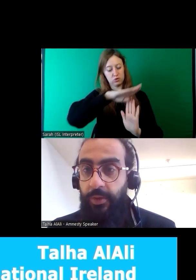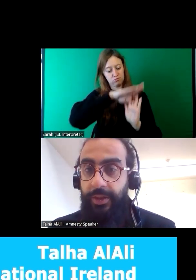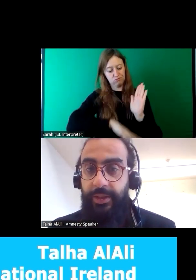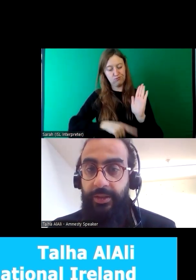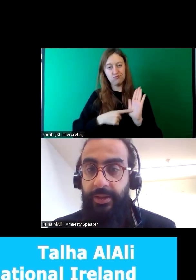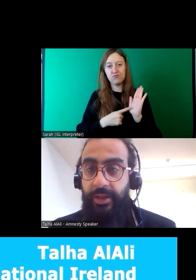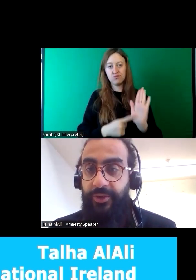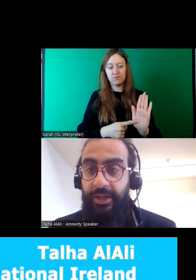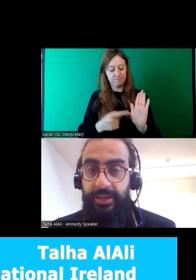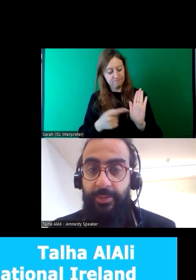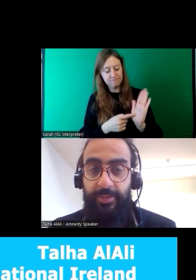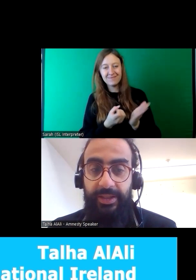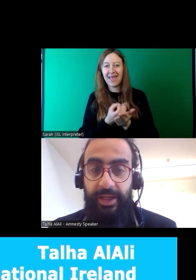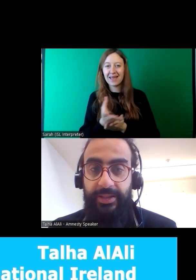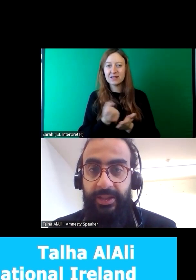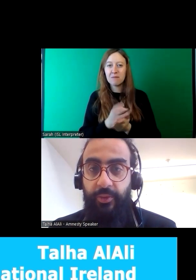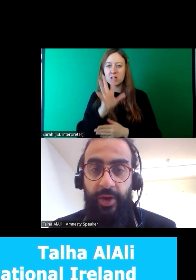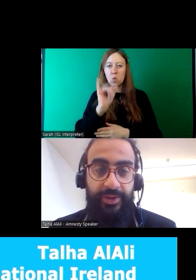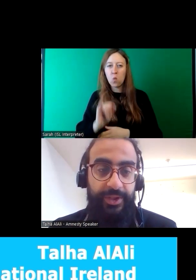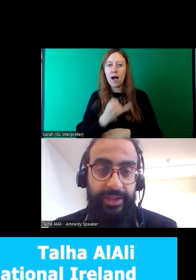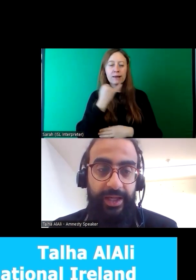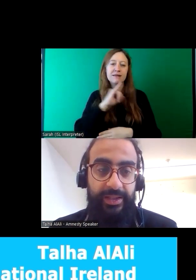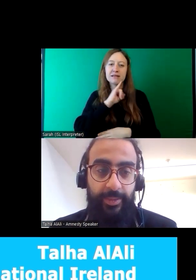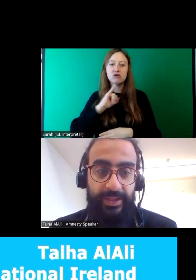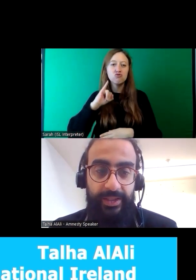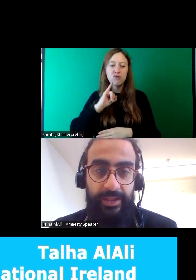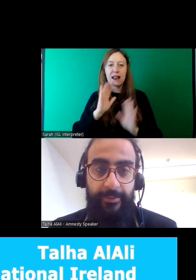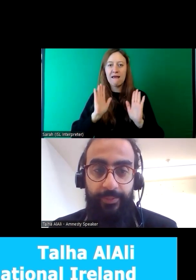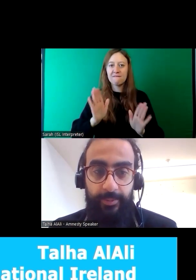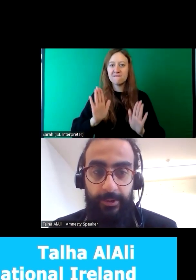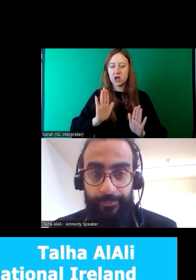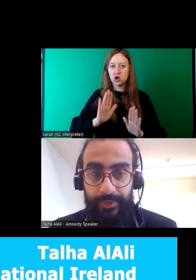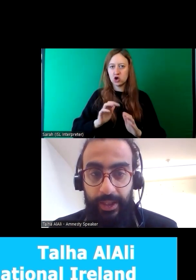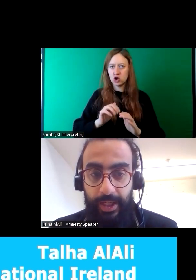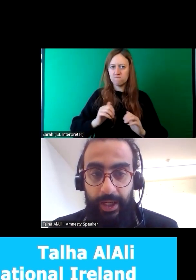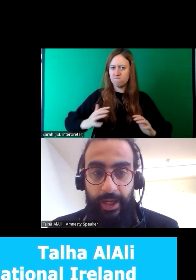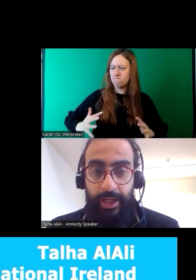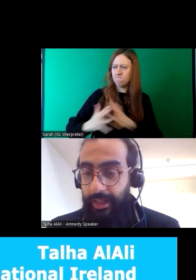explains why Israel is implementing a system of apartheid against the Palestinian people.